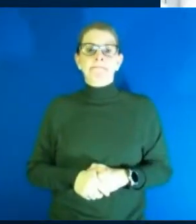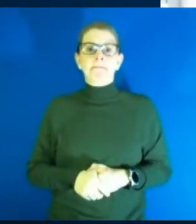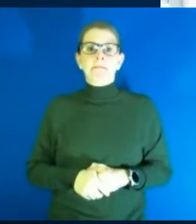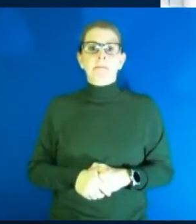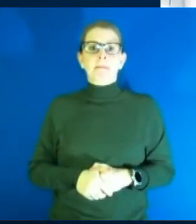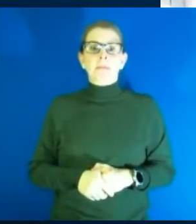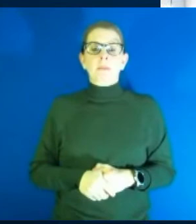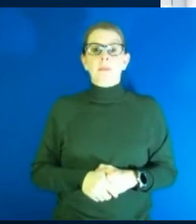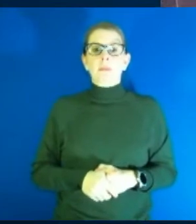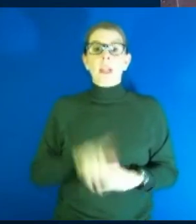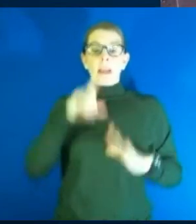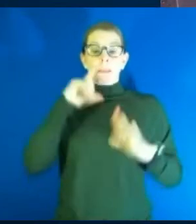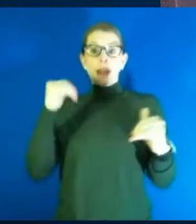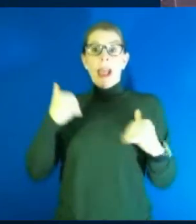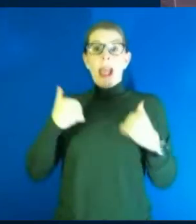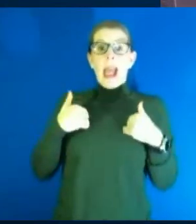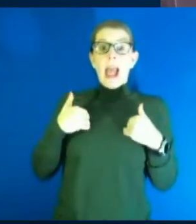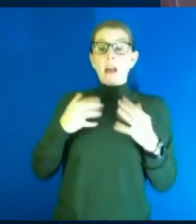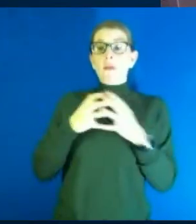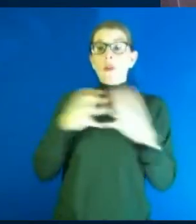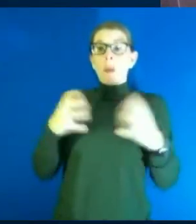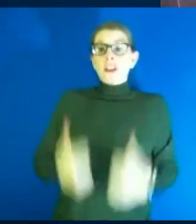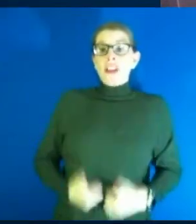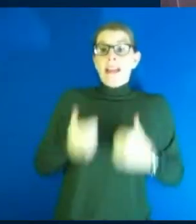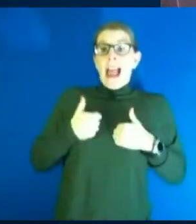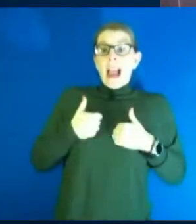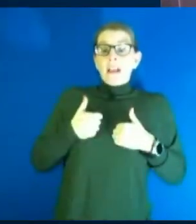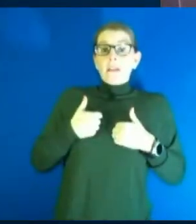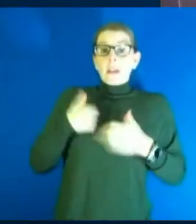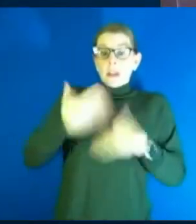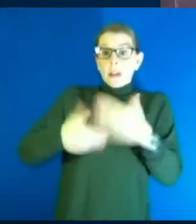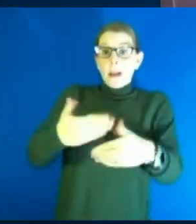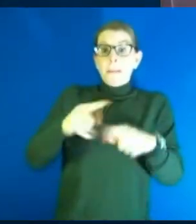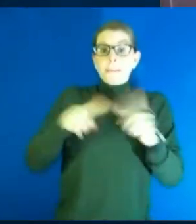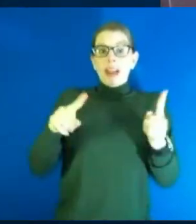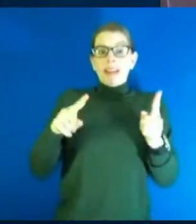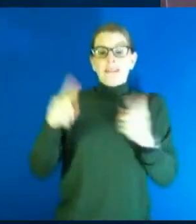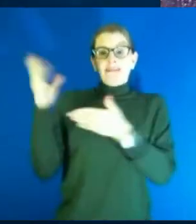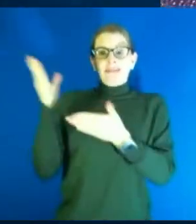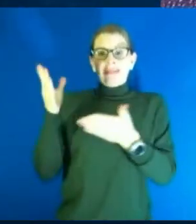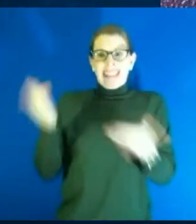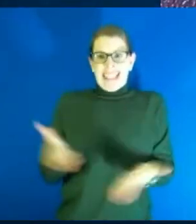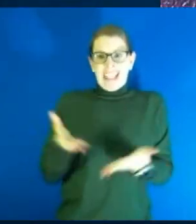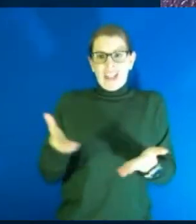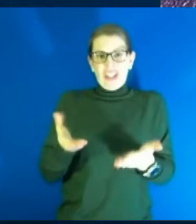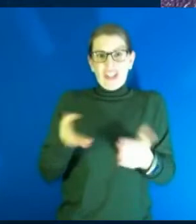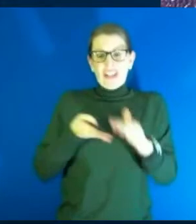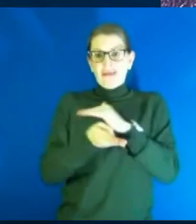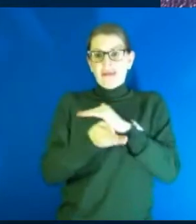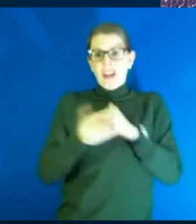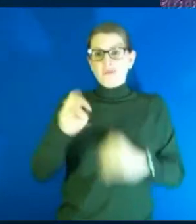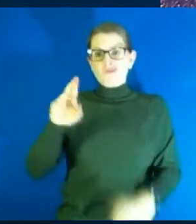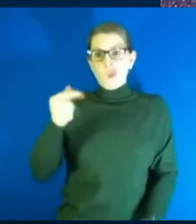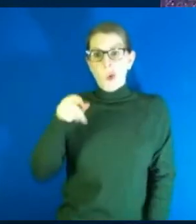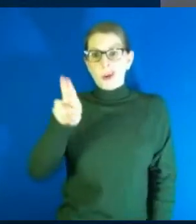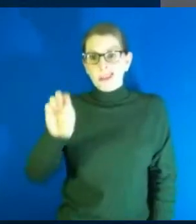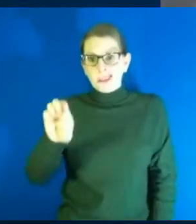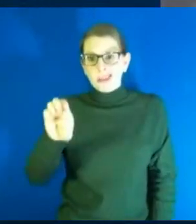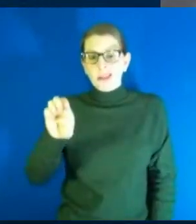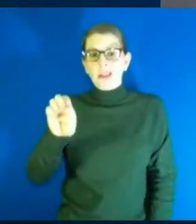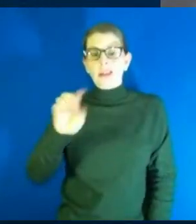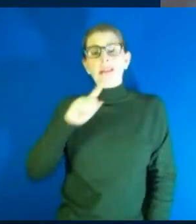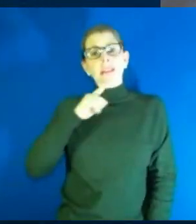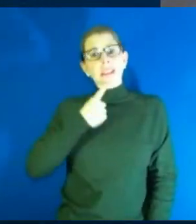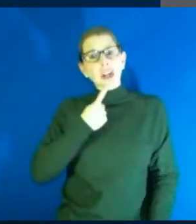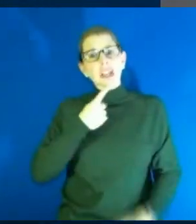They expected to have so much life to live, but yet they're down here in the morgue. We have to take this serious. We have